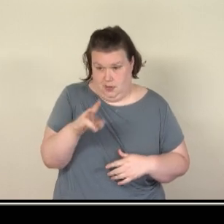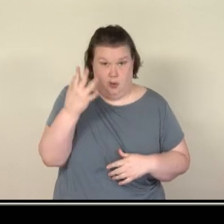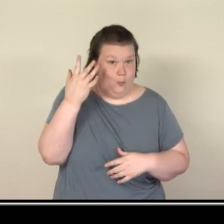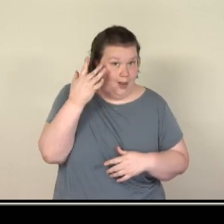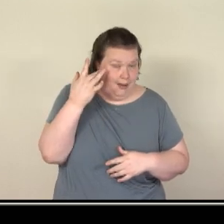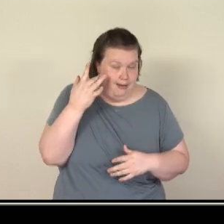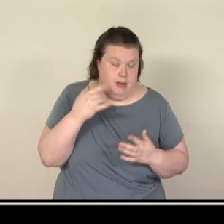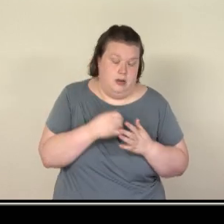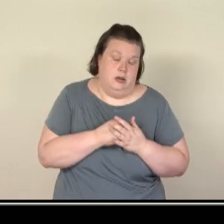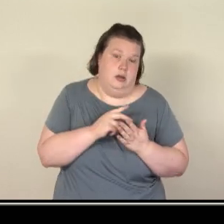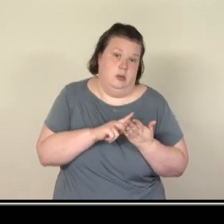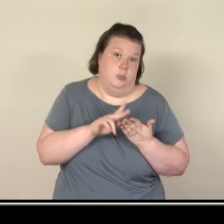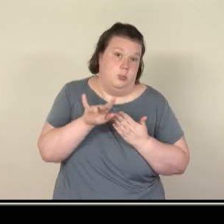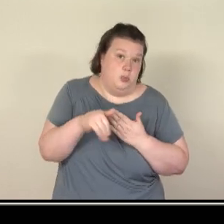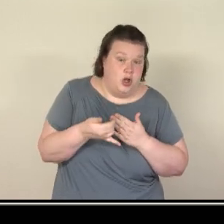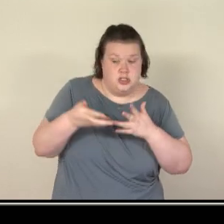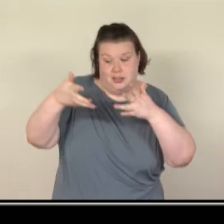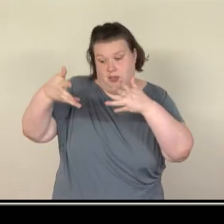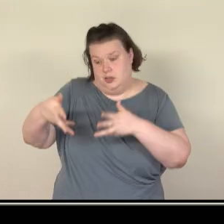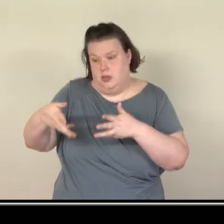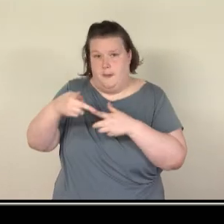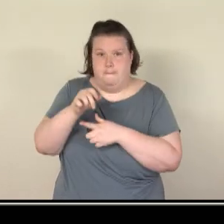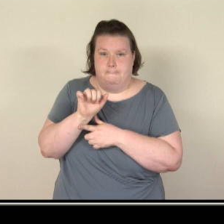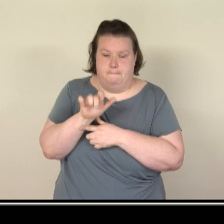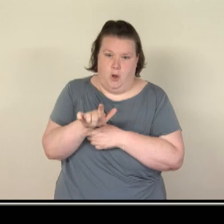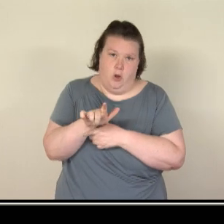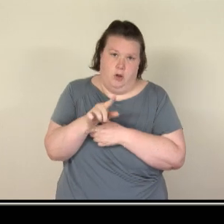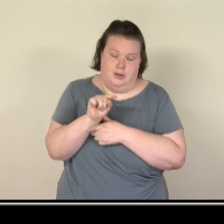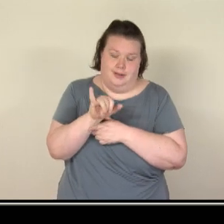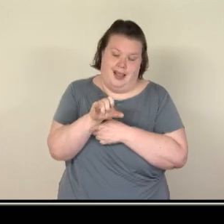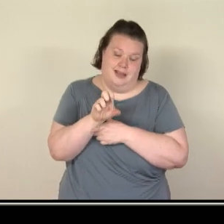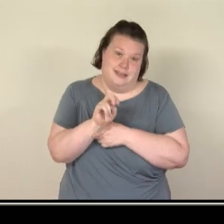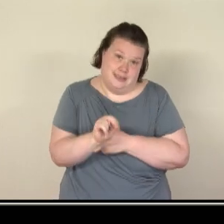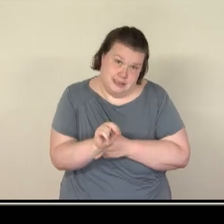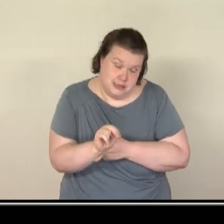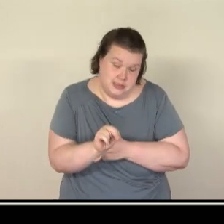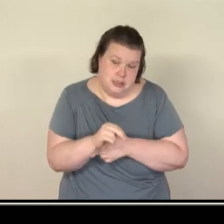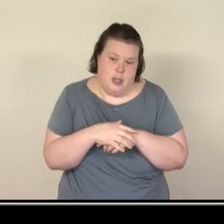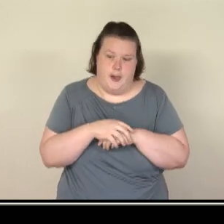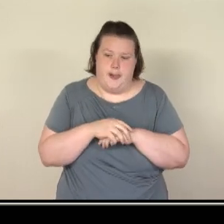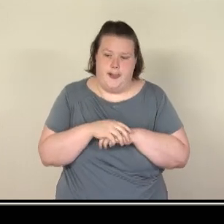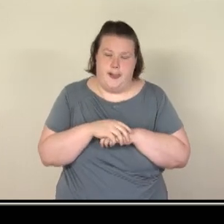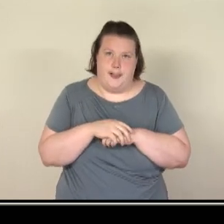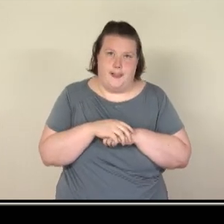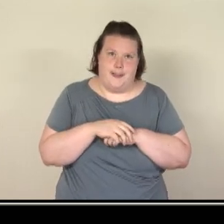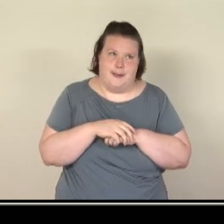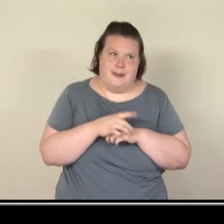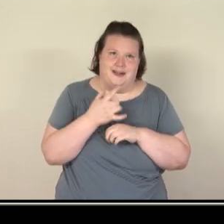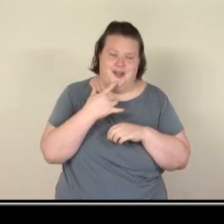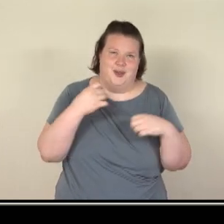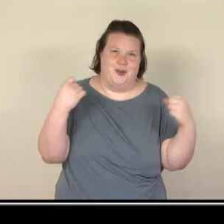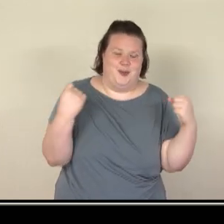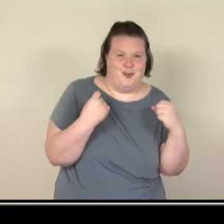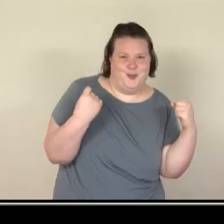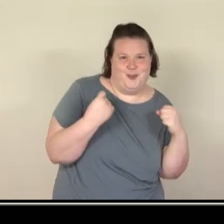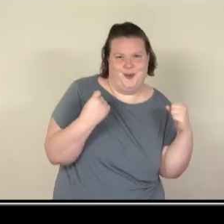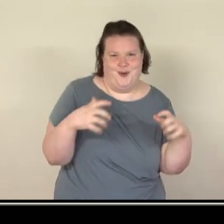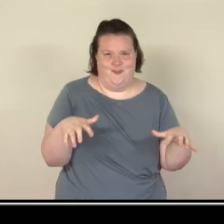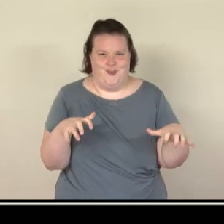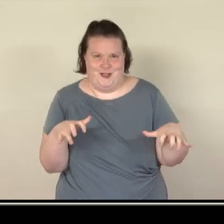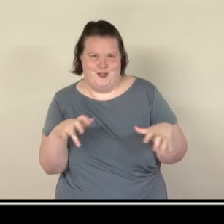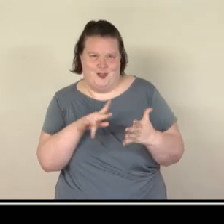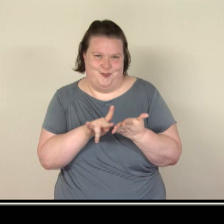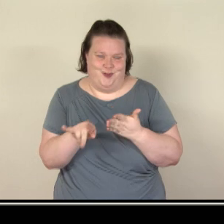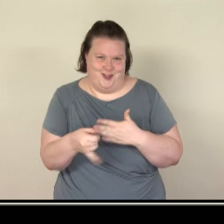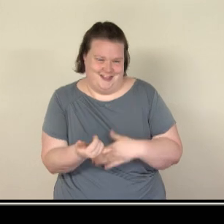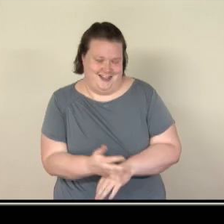the remaining Paul Tyson and I know I'm going to say the cooler freezer project